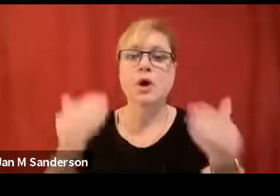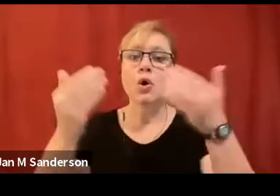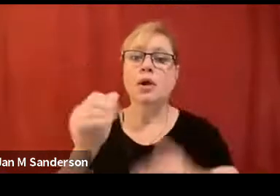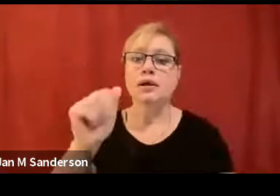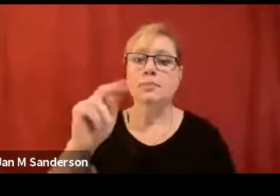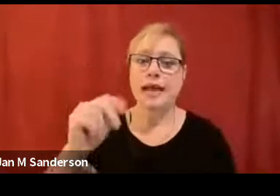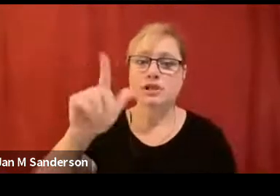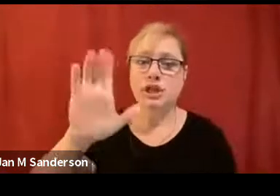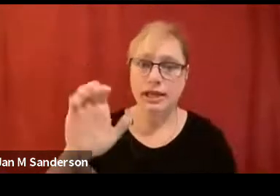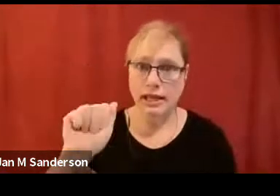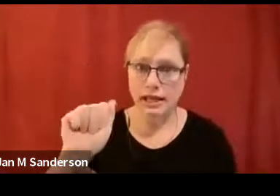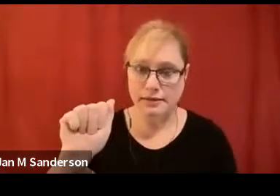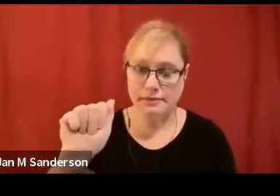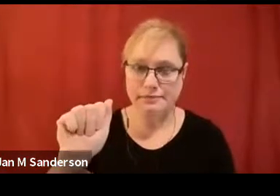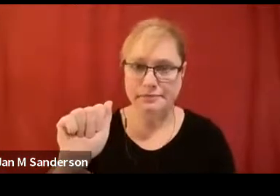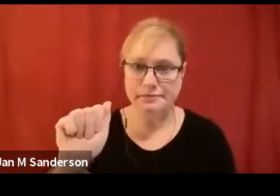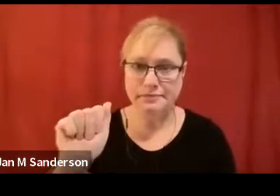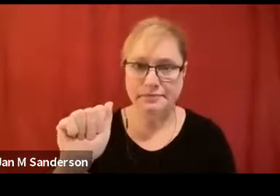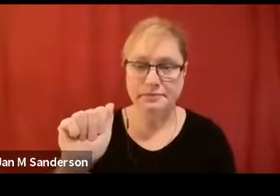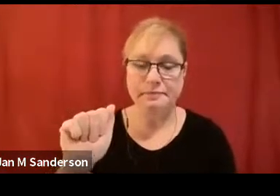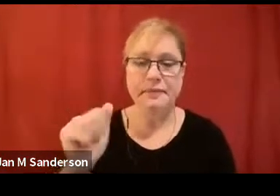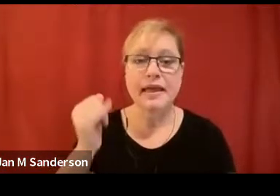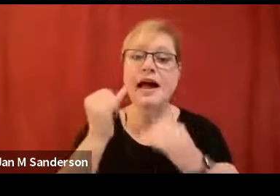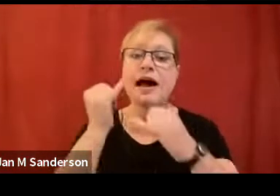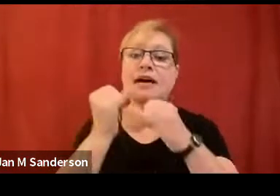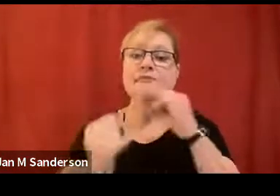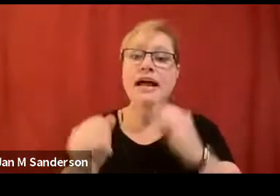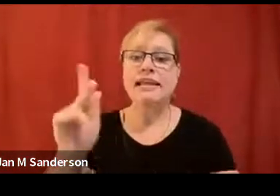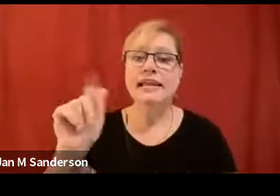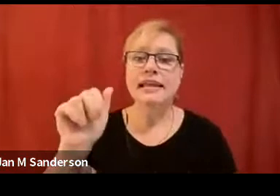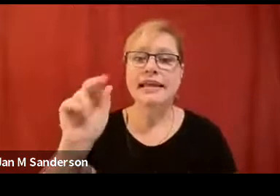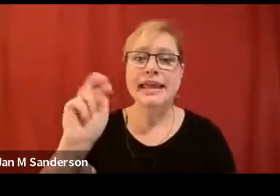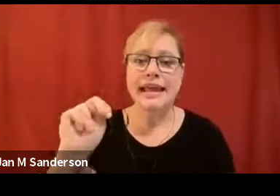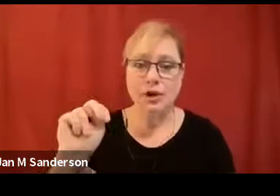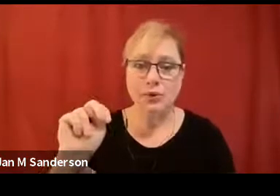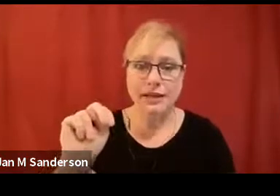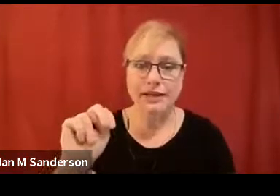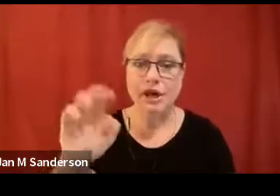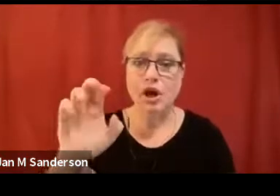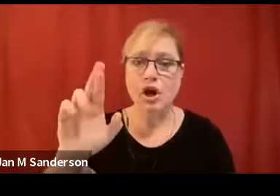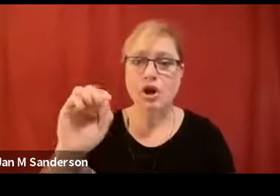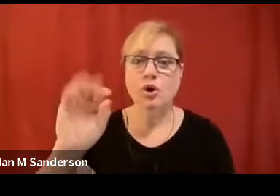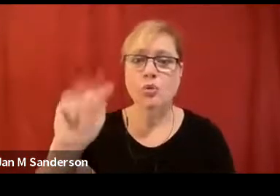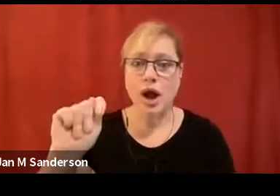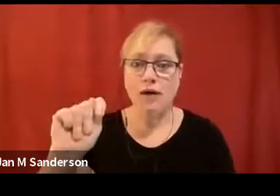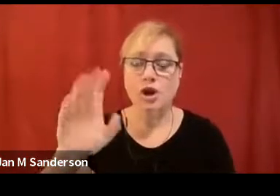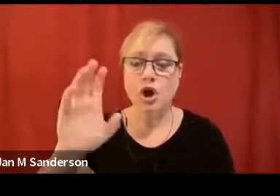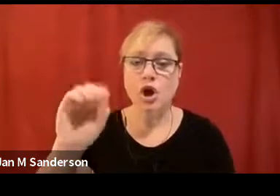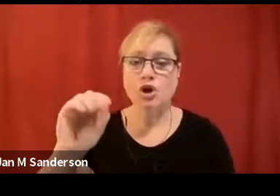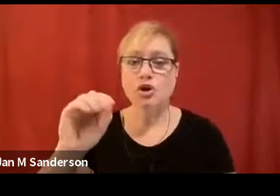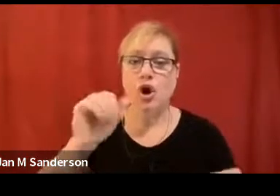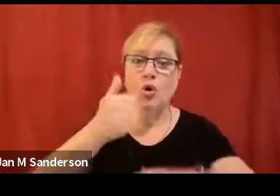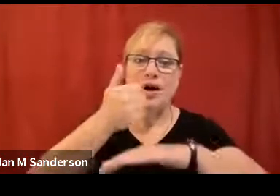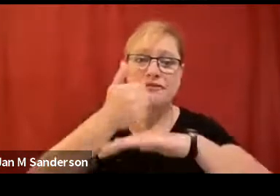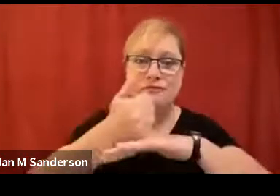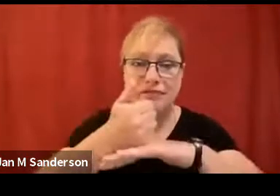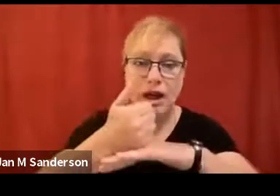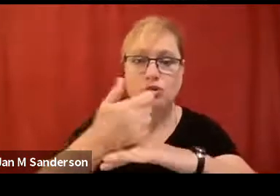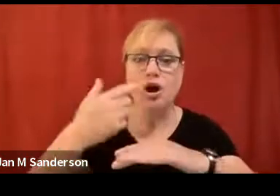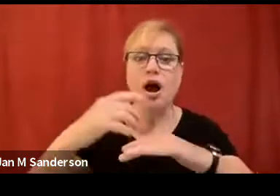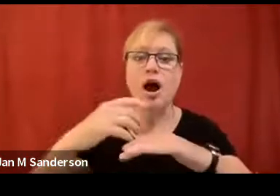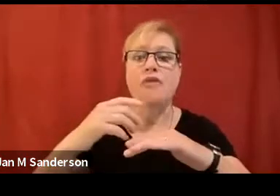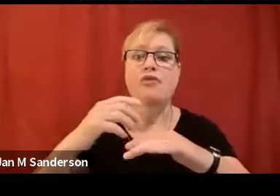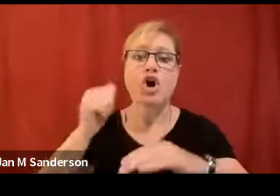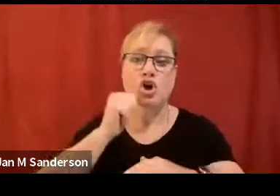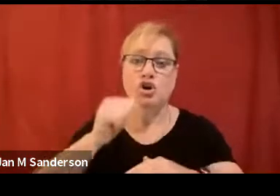Angela. And finally, Karen Venable Croft is the co-founder and executive director of Girls Global